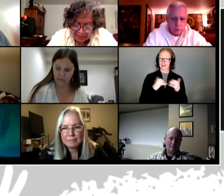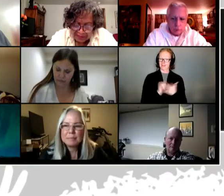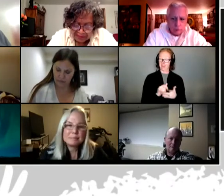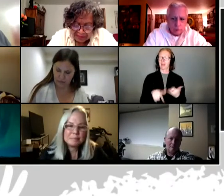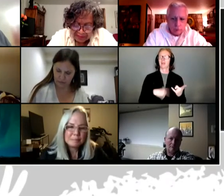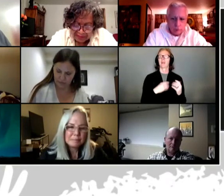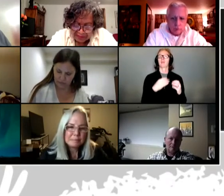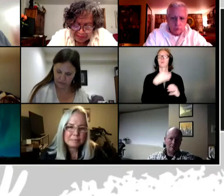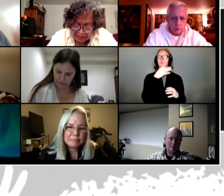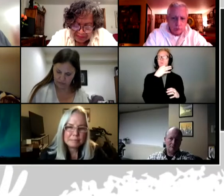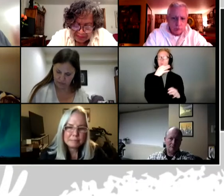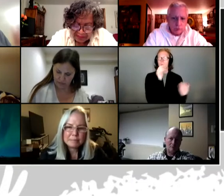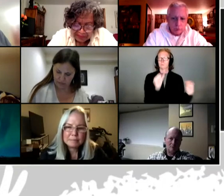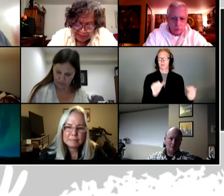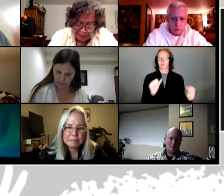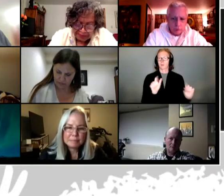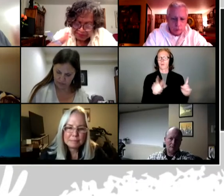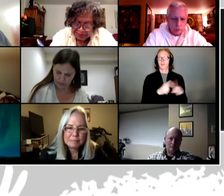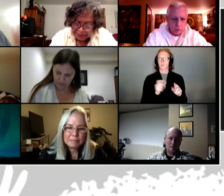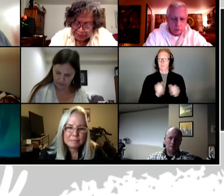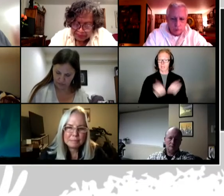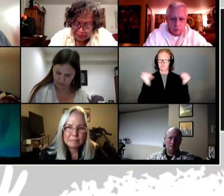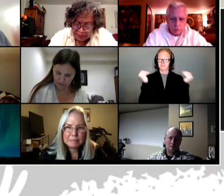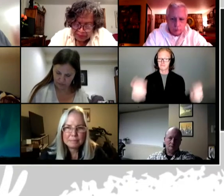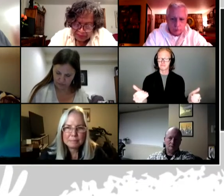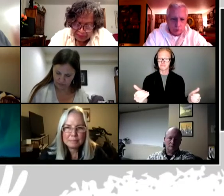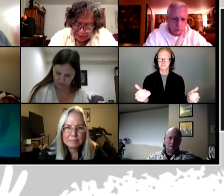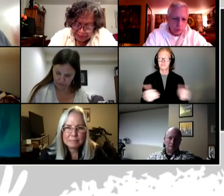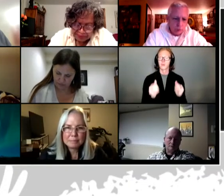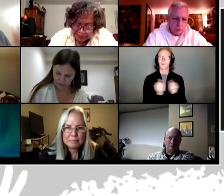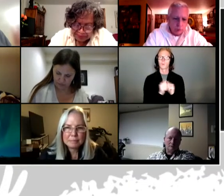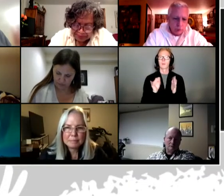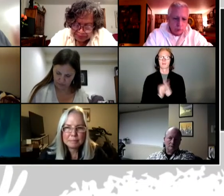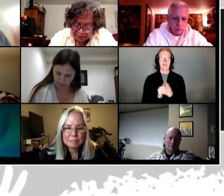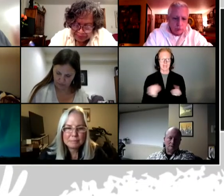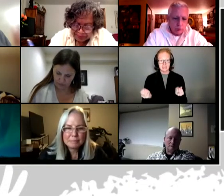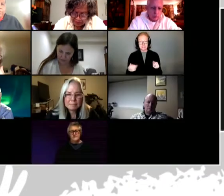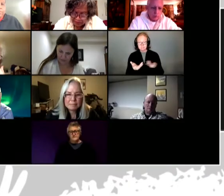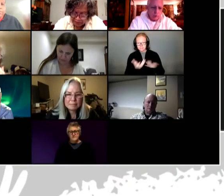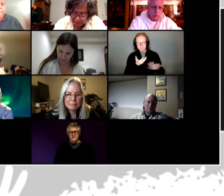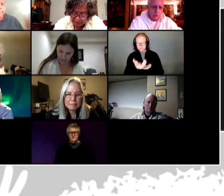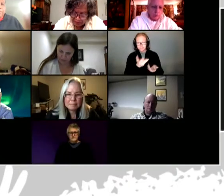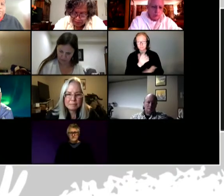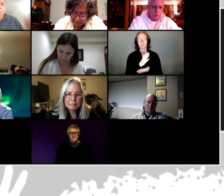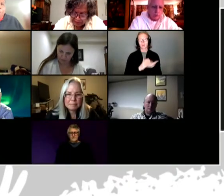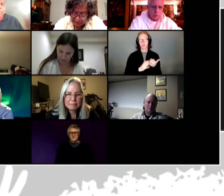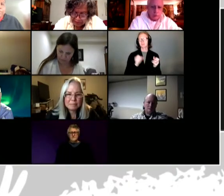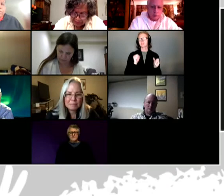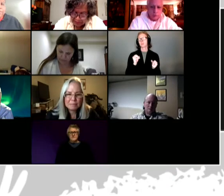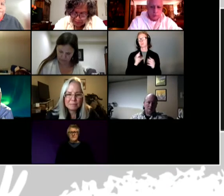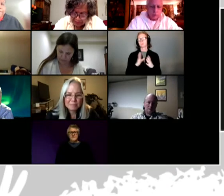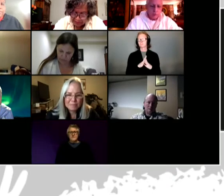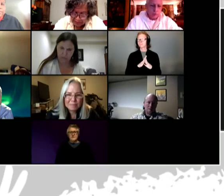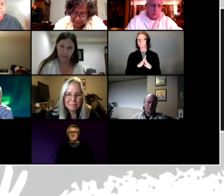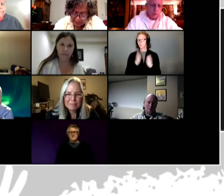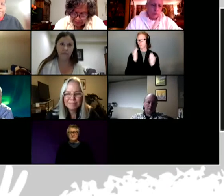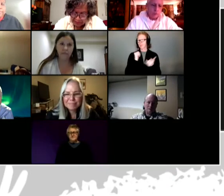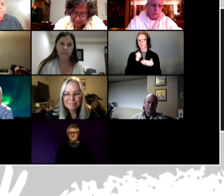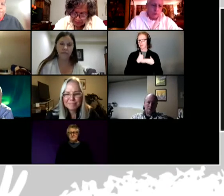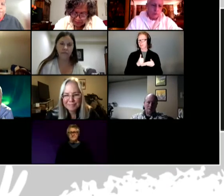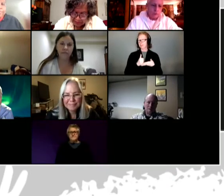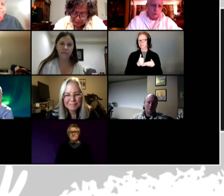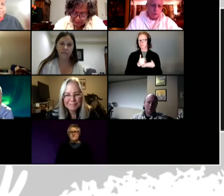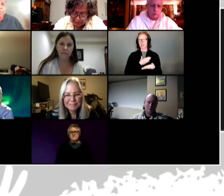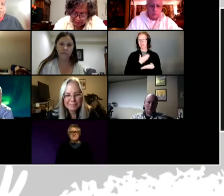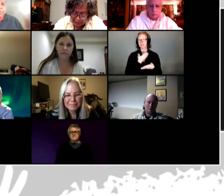the more quickly we can move forward with the bargaining aspect of it. So I hope that helps and happy to